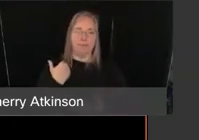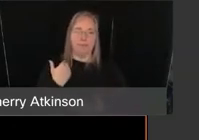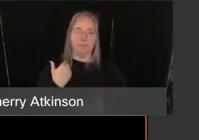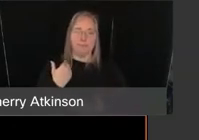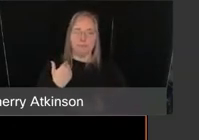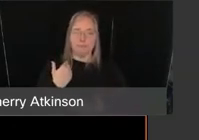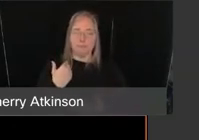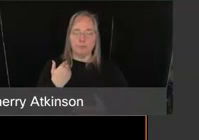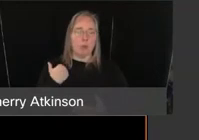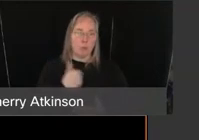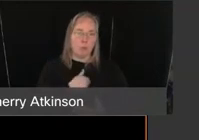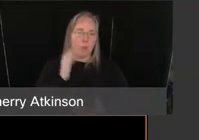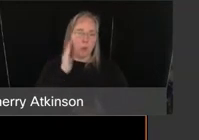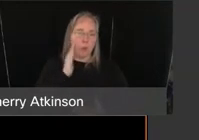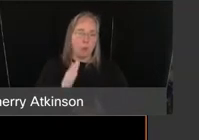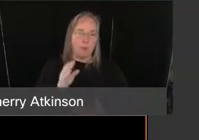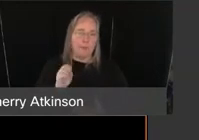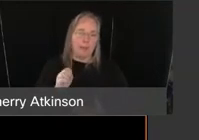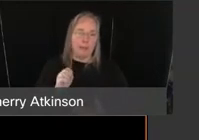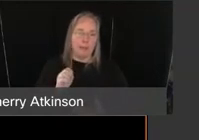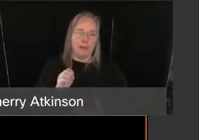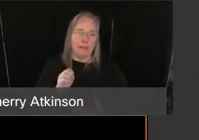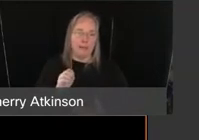you know, we would be